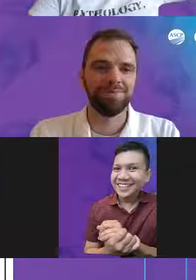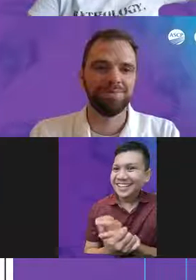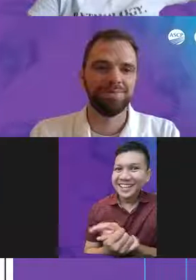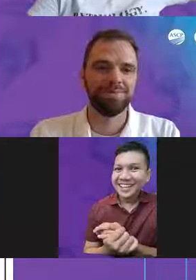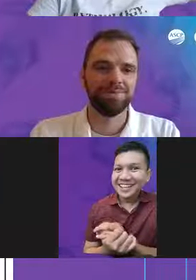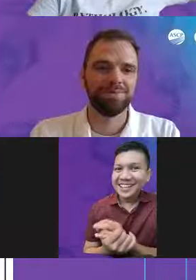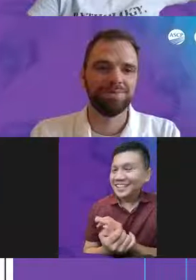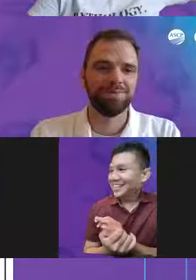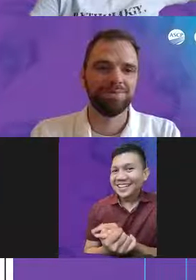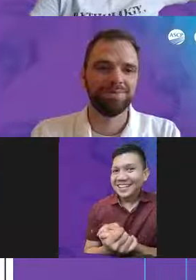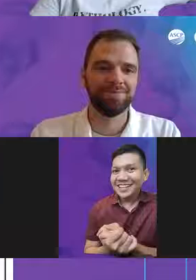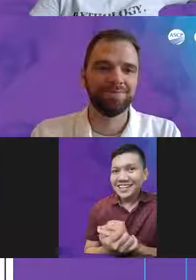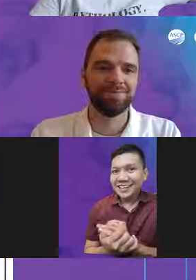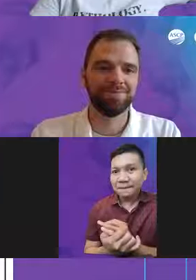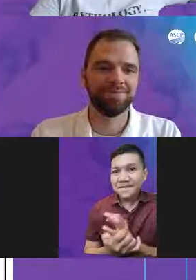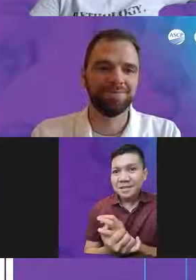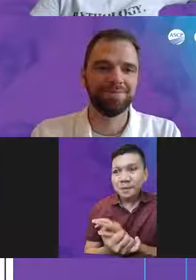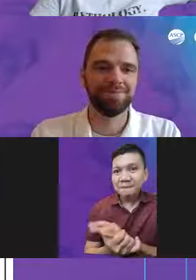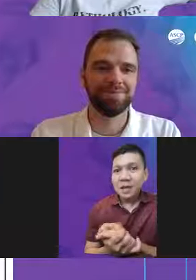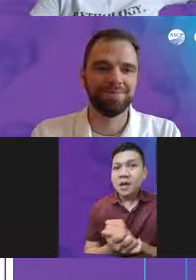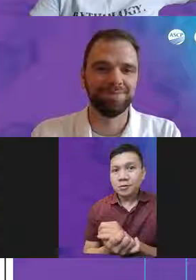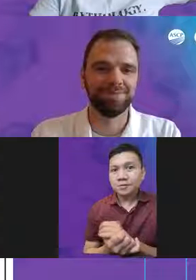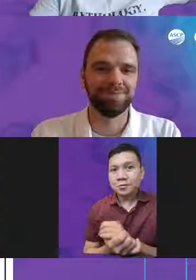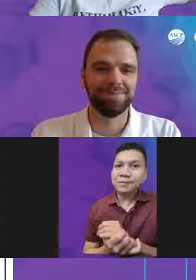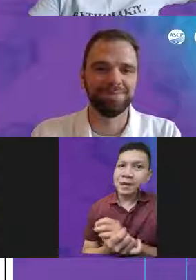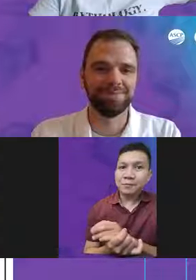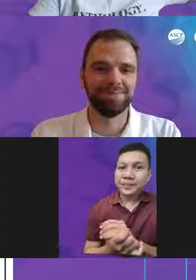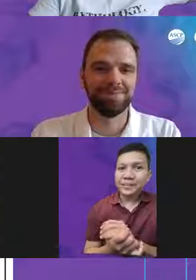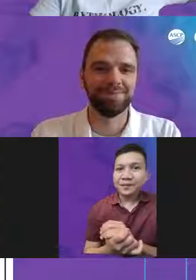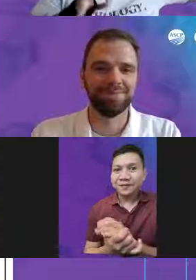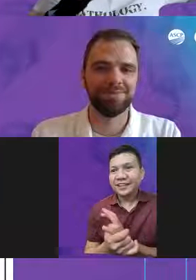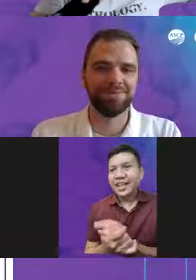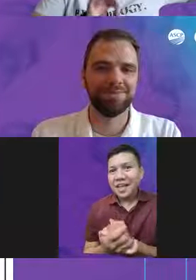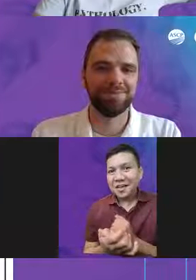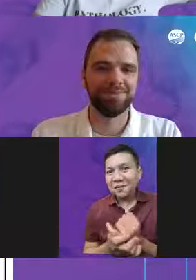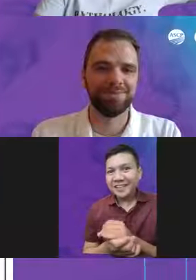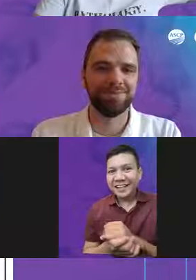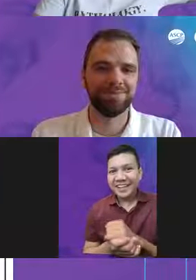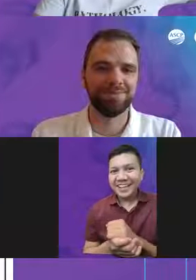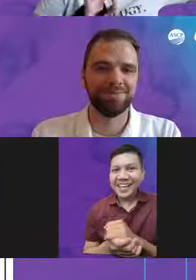I would like you to talk about pyroquicklocytosis. Can you